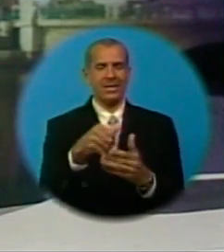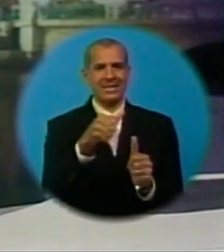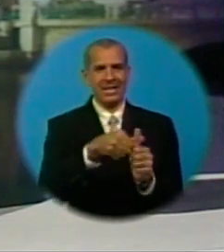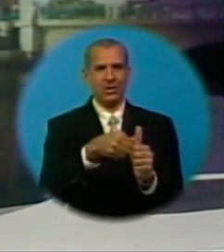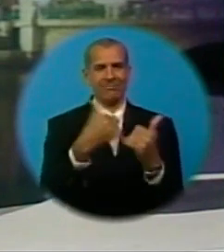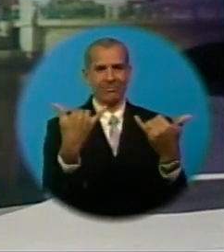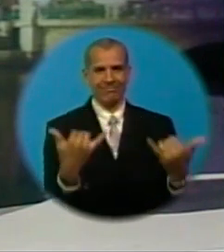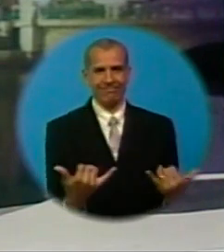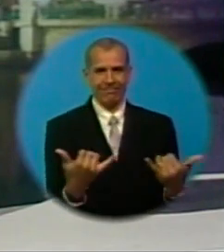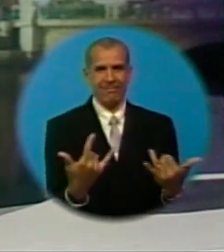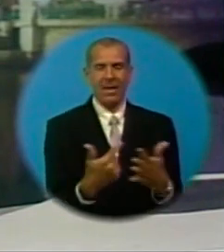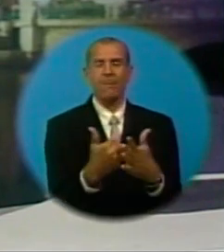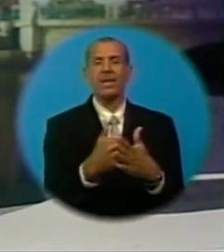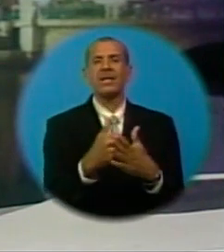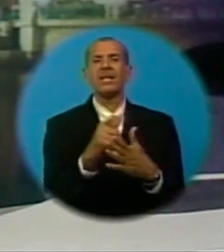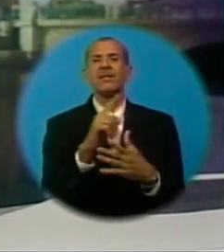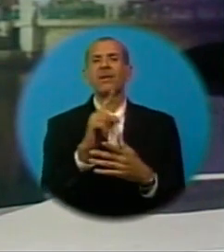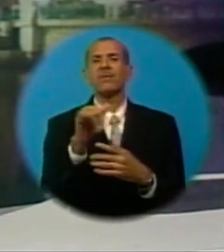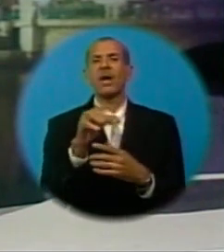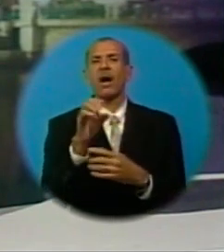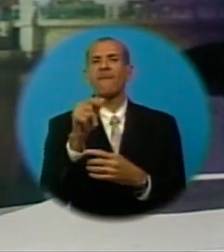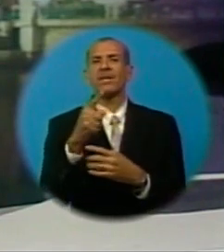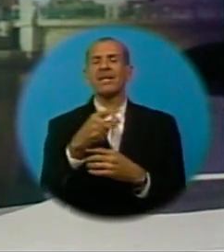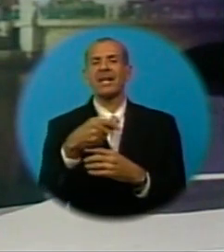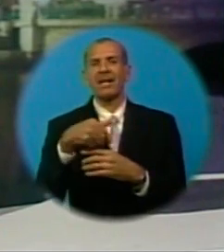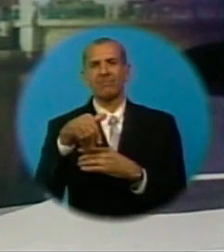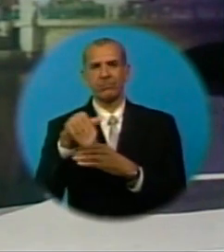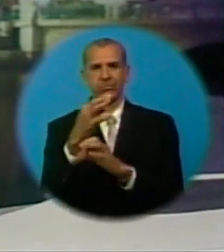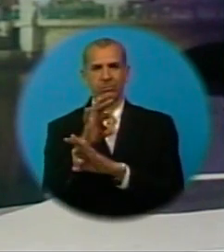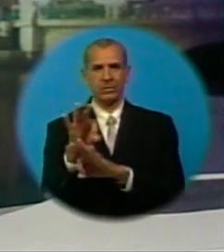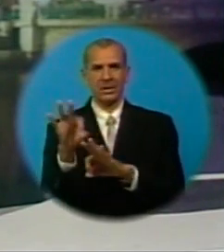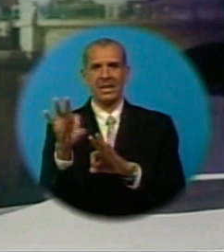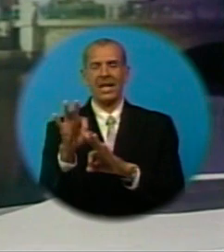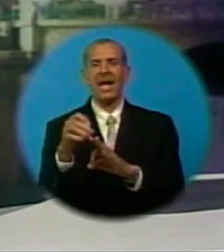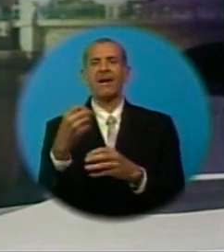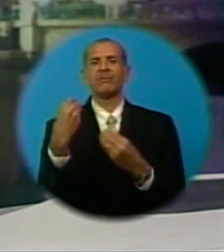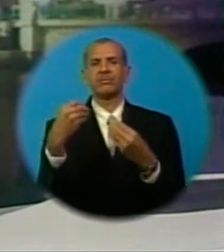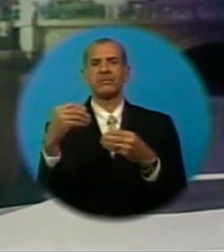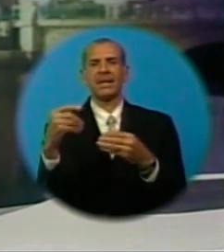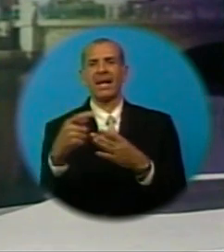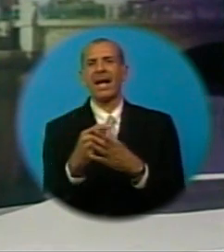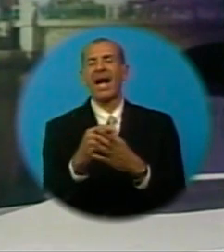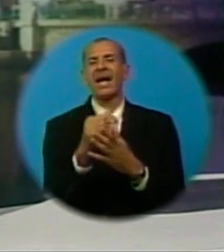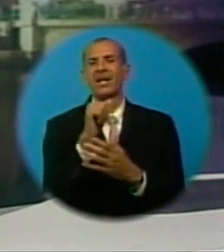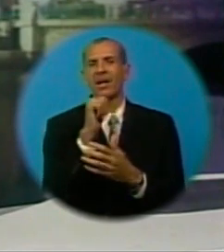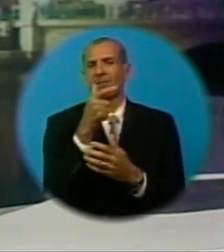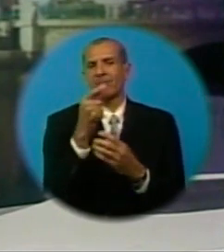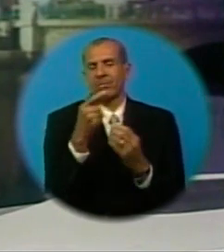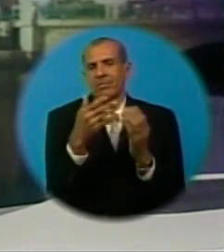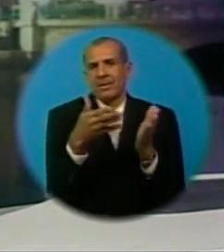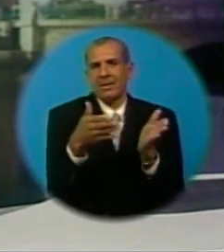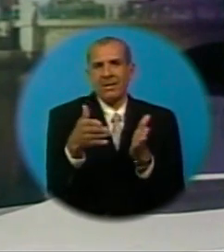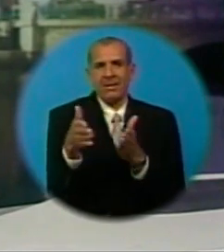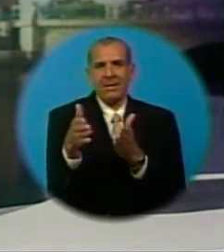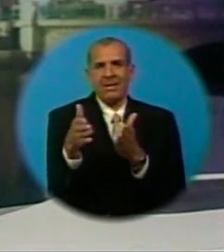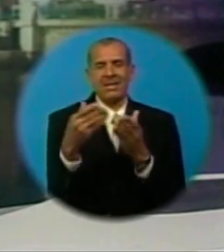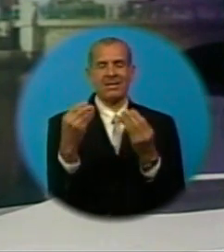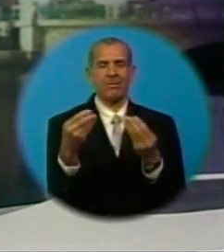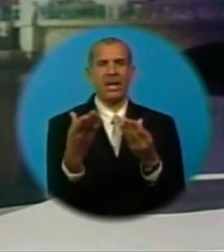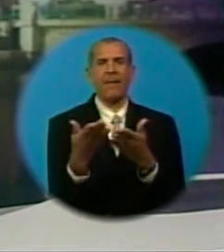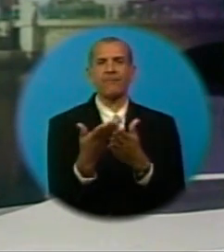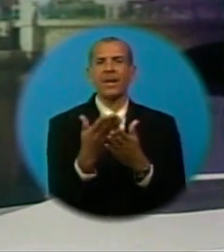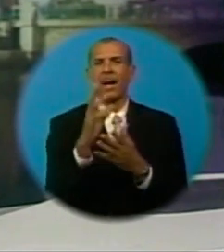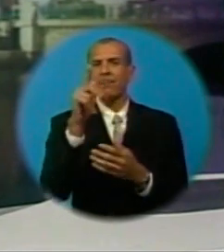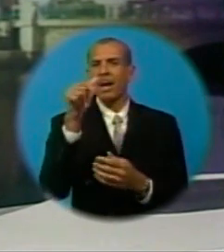forthwith. However, she was convicted, reprimanded and discharged on the charges of trafficking and intent to supply respectively. Ms. Plummer